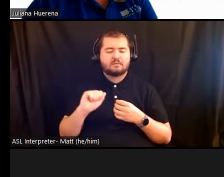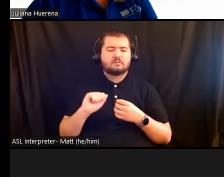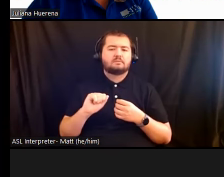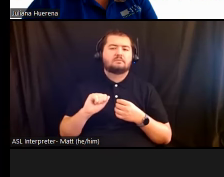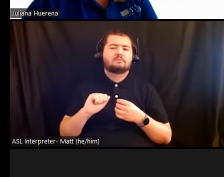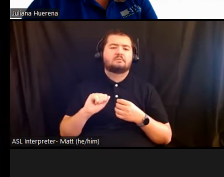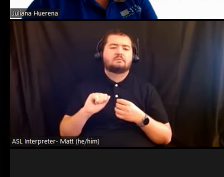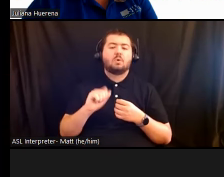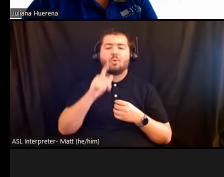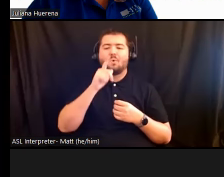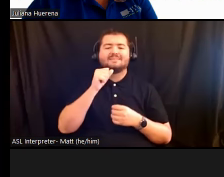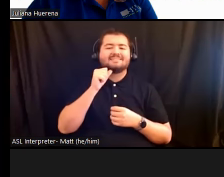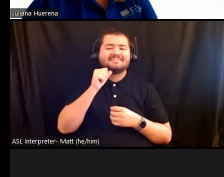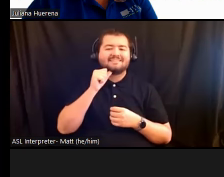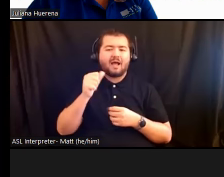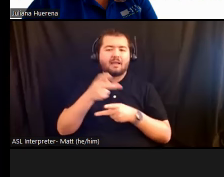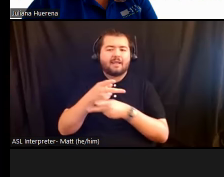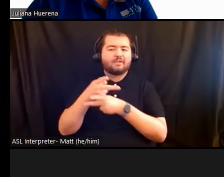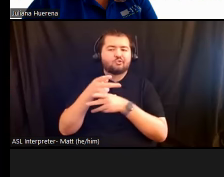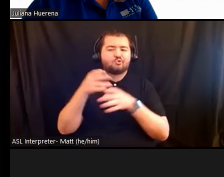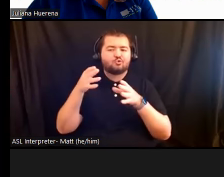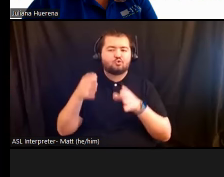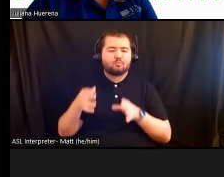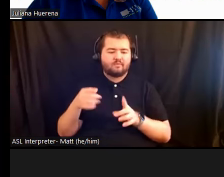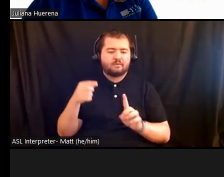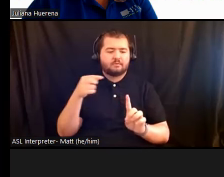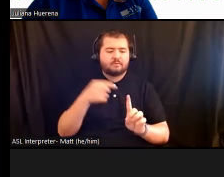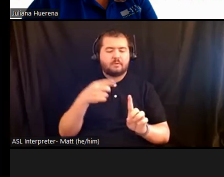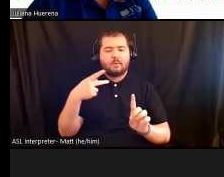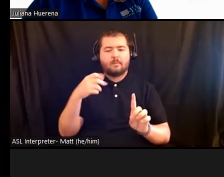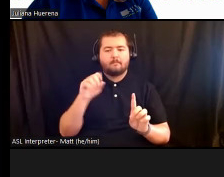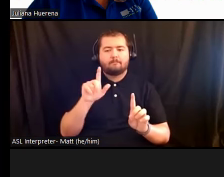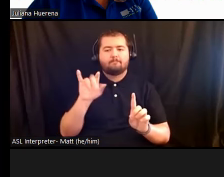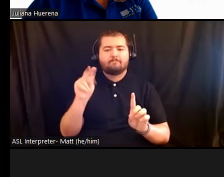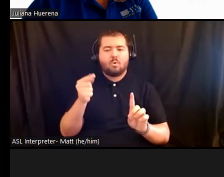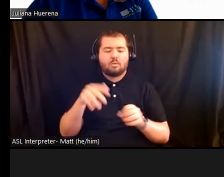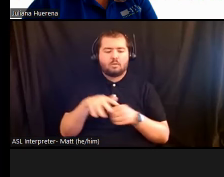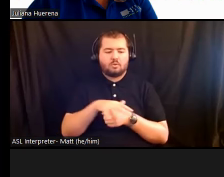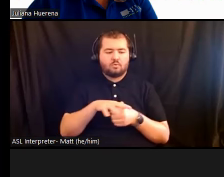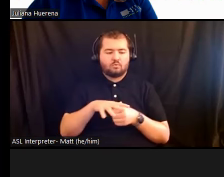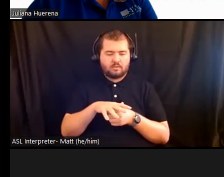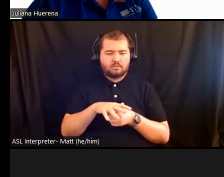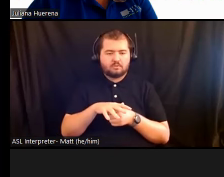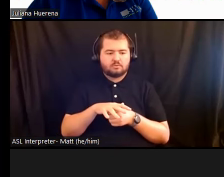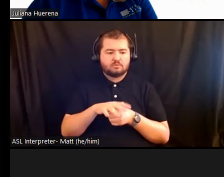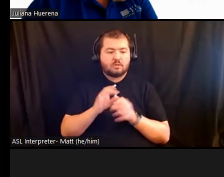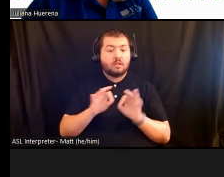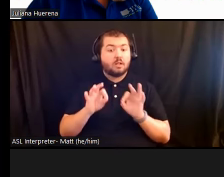Who is not a supervisor at the polling location? The important word is who, which is